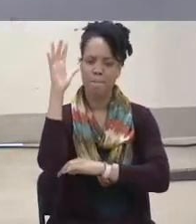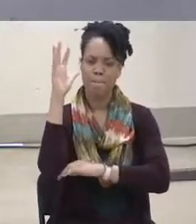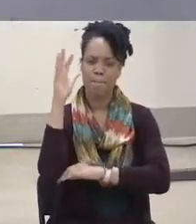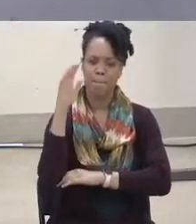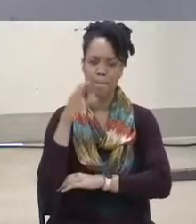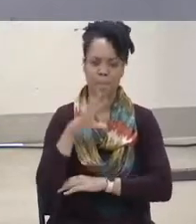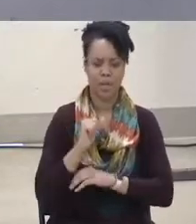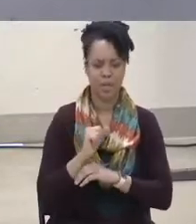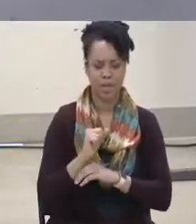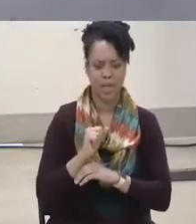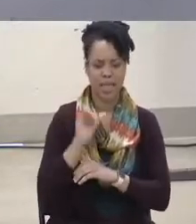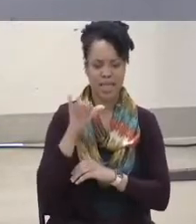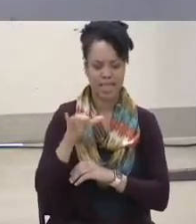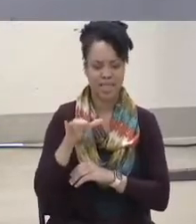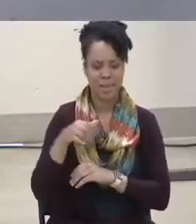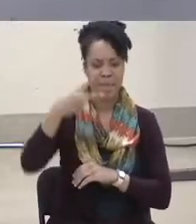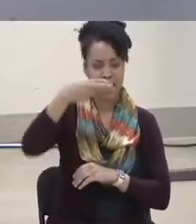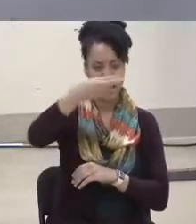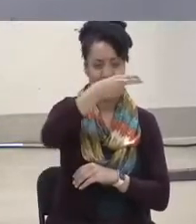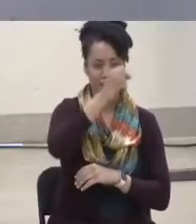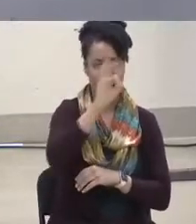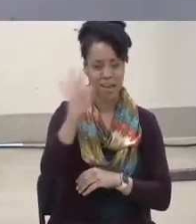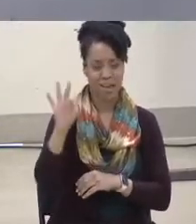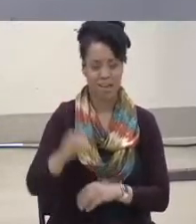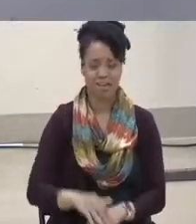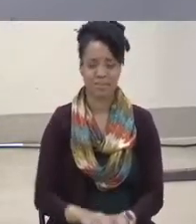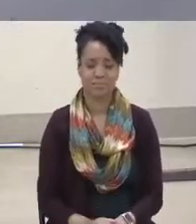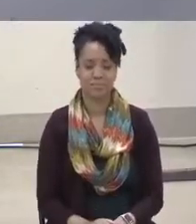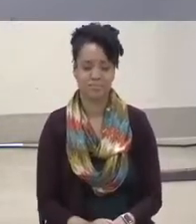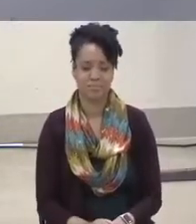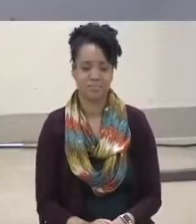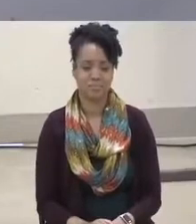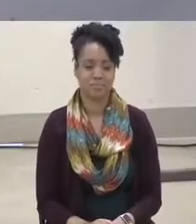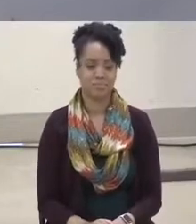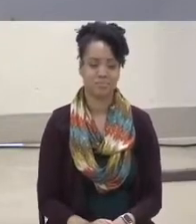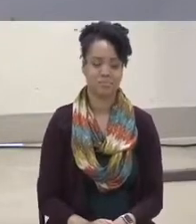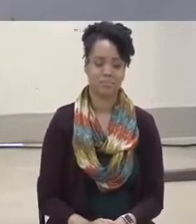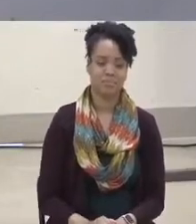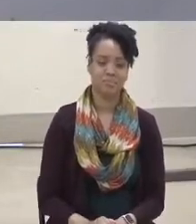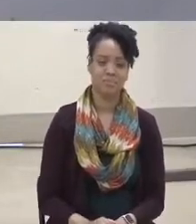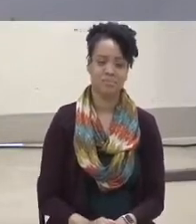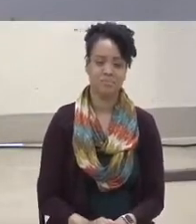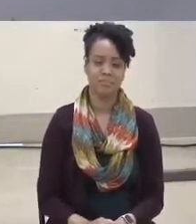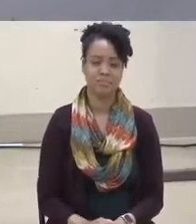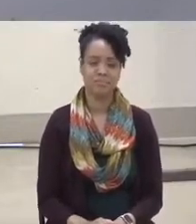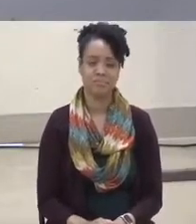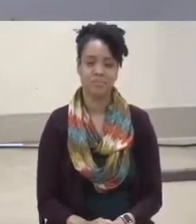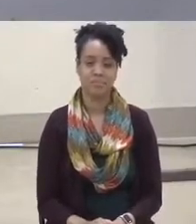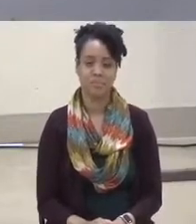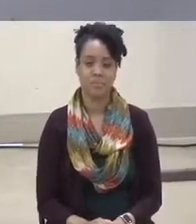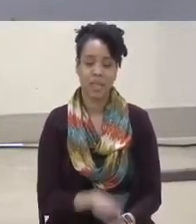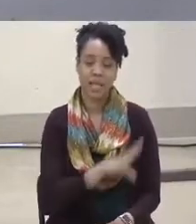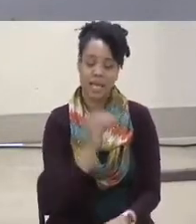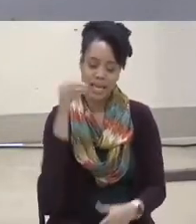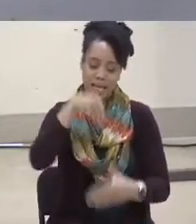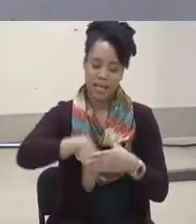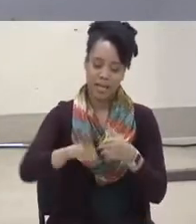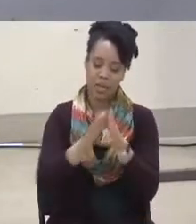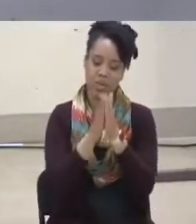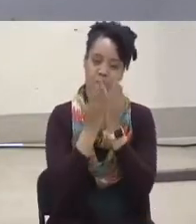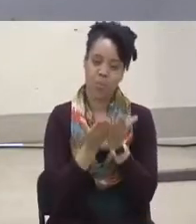off. Él habla en Juan 15 de las ramas que se pueden cortar del tronco. And in the book